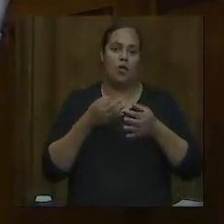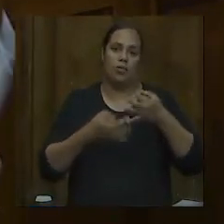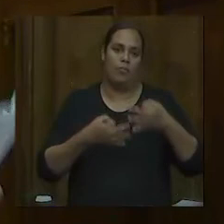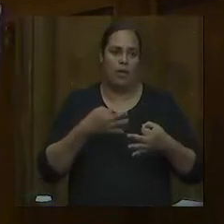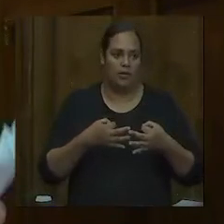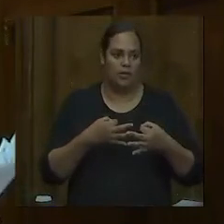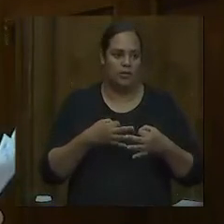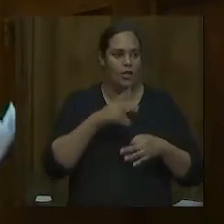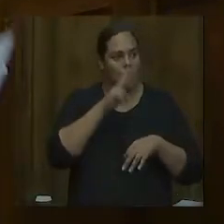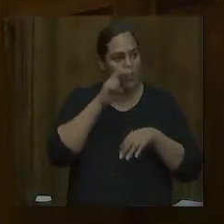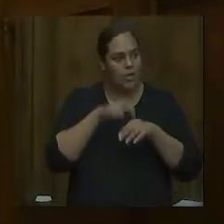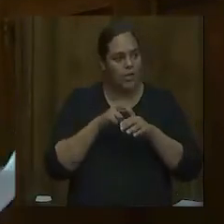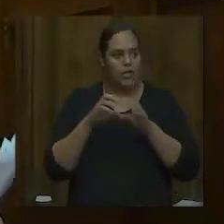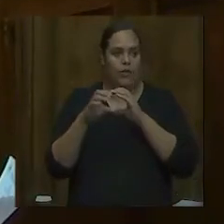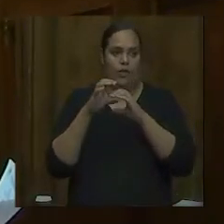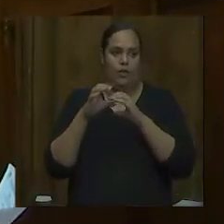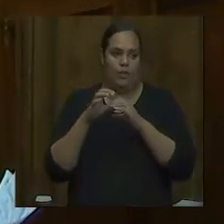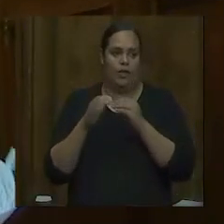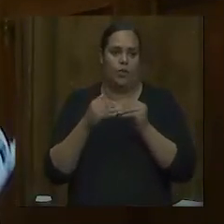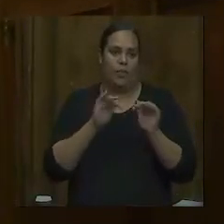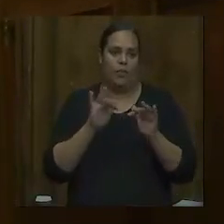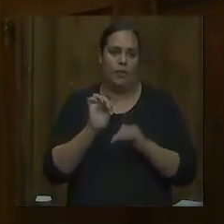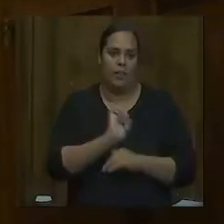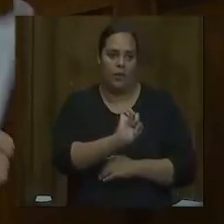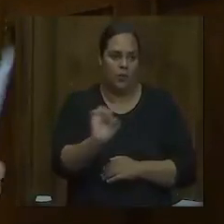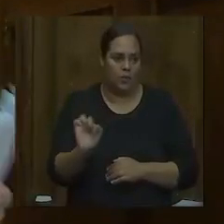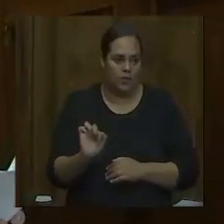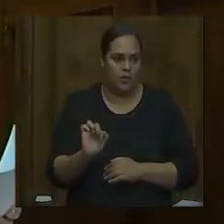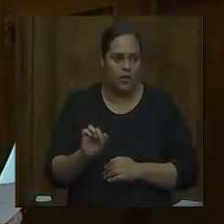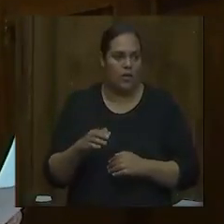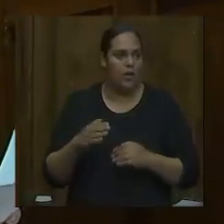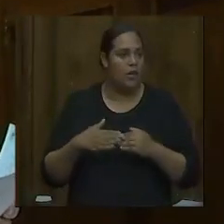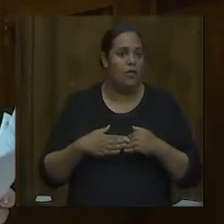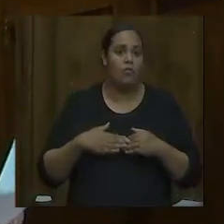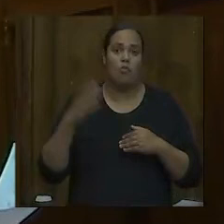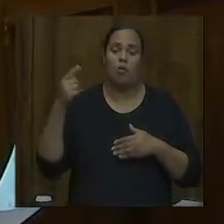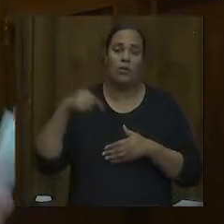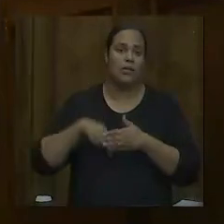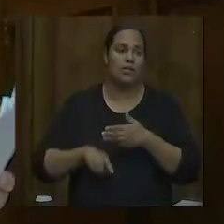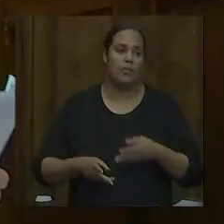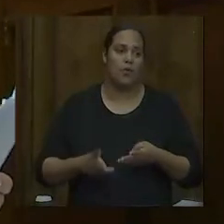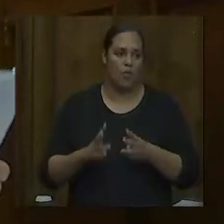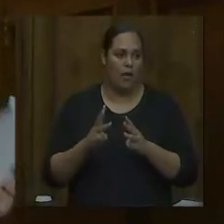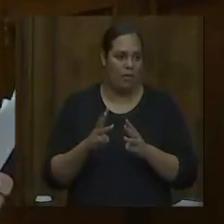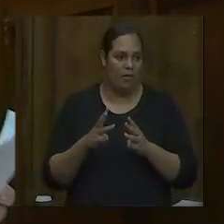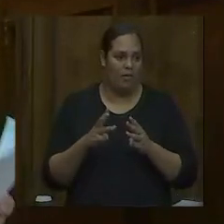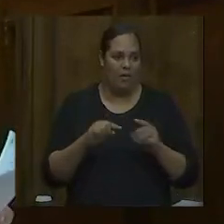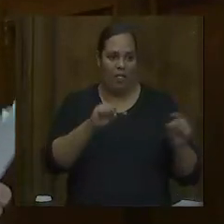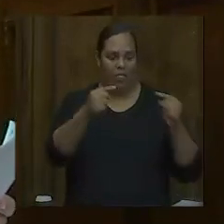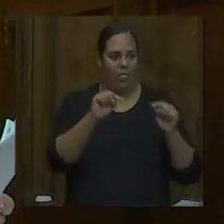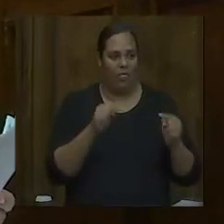We must communicate with our people in a more far-reaching way than only to